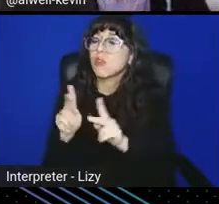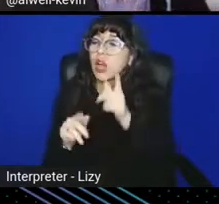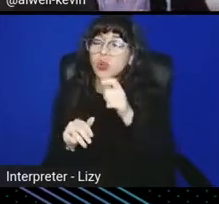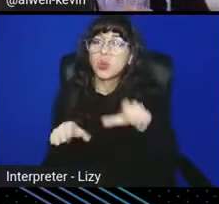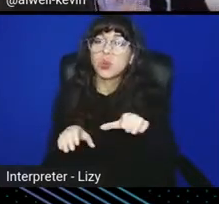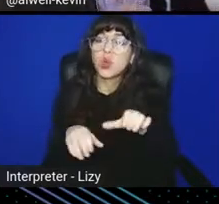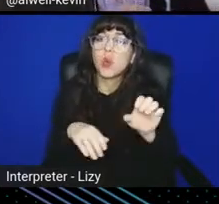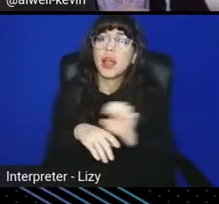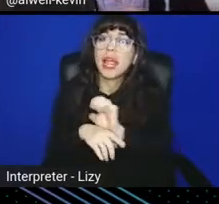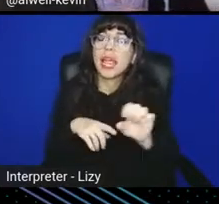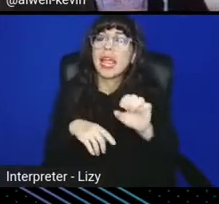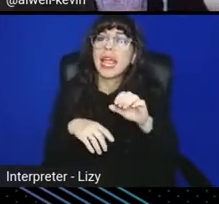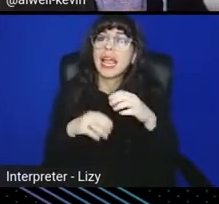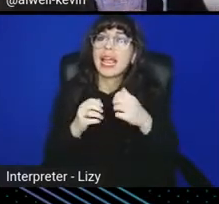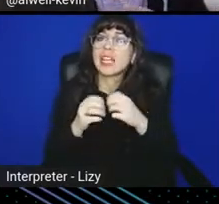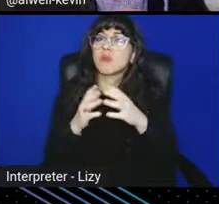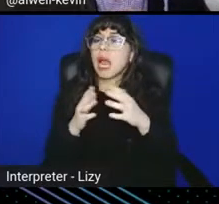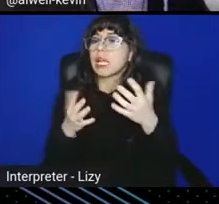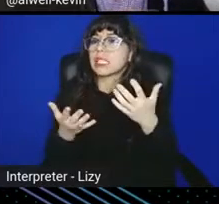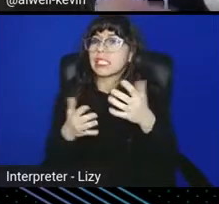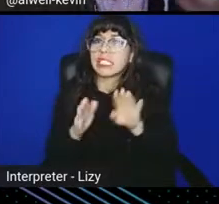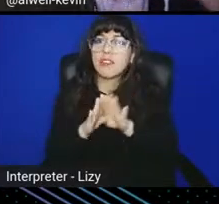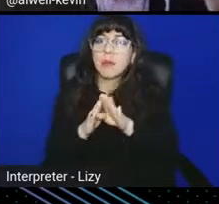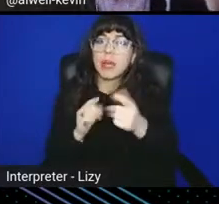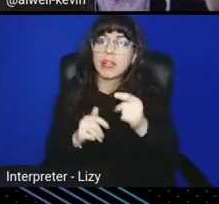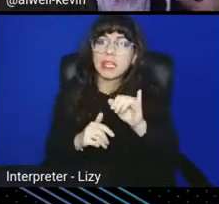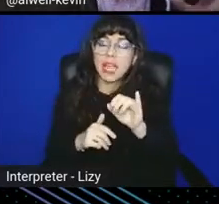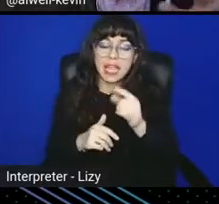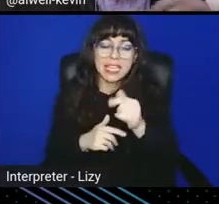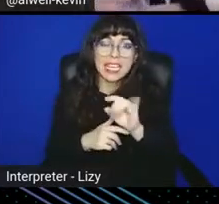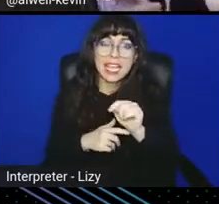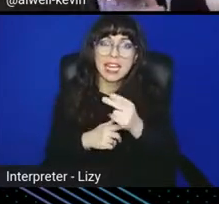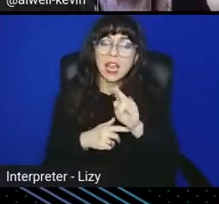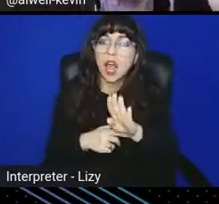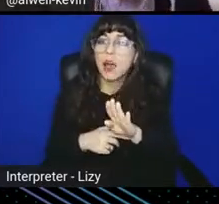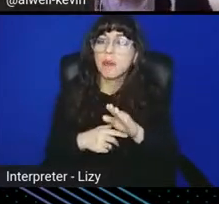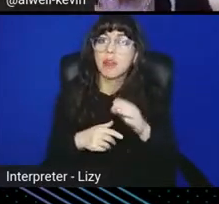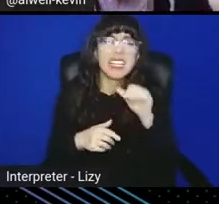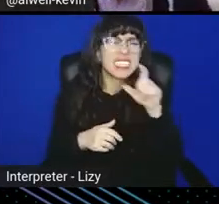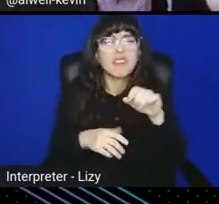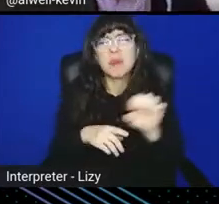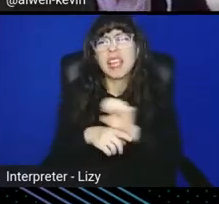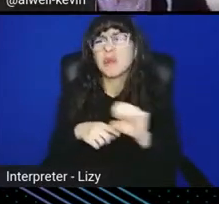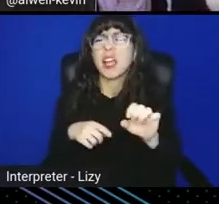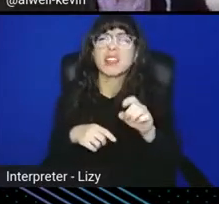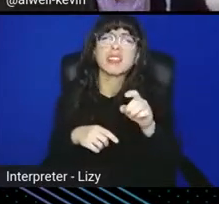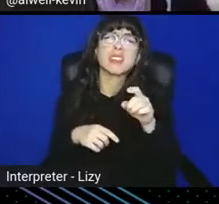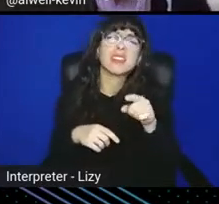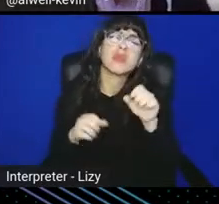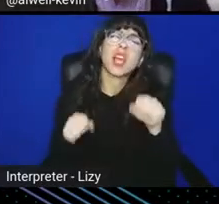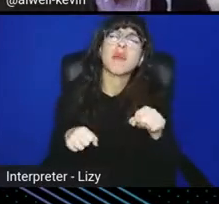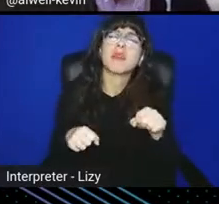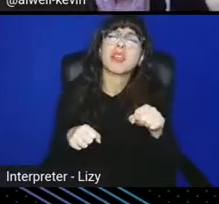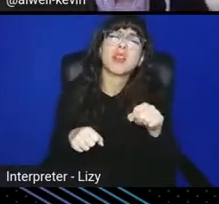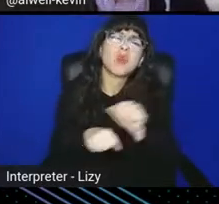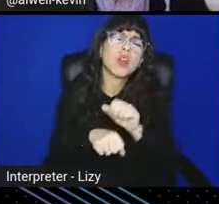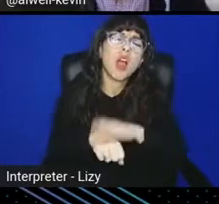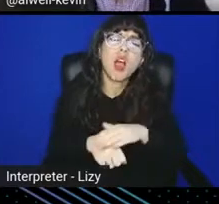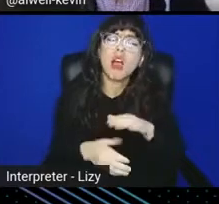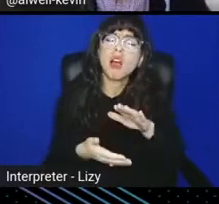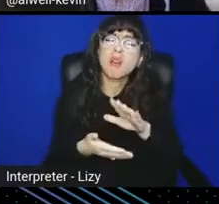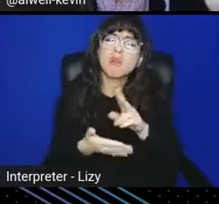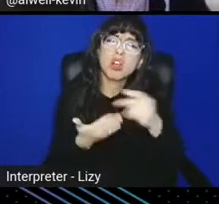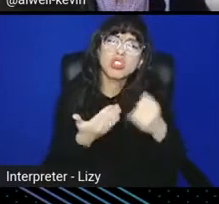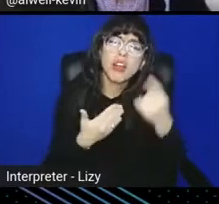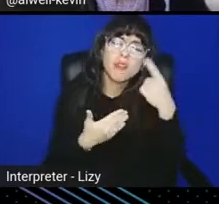on GitHub. And so if you have private repositories, and it doesn't have to be enterprise, right? It could just be, are you working on some project for school? Are you working on some